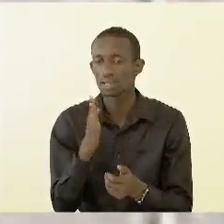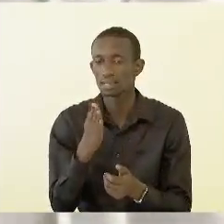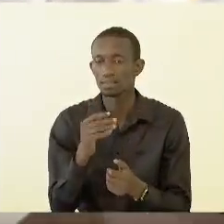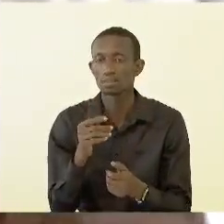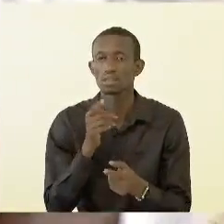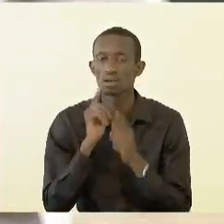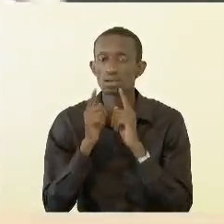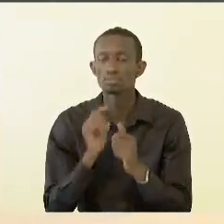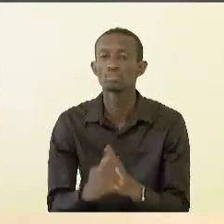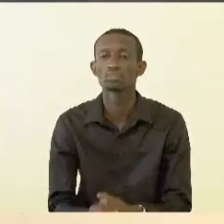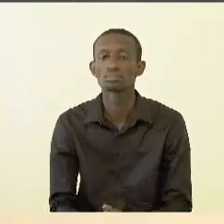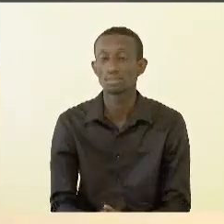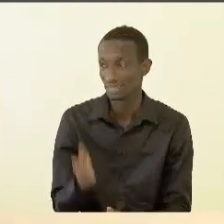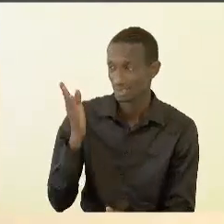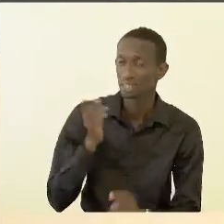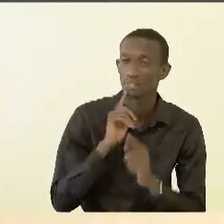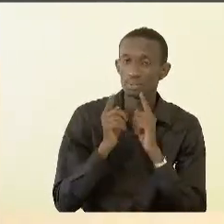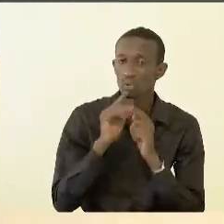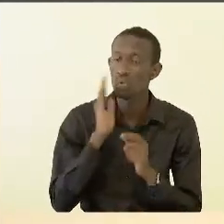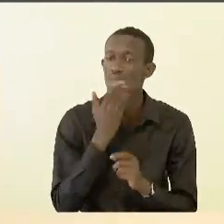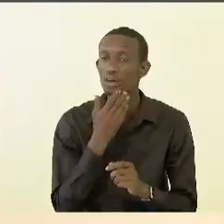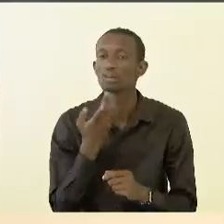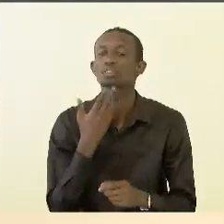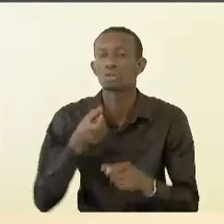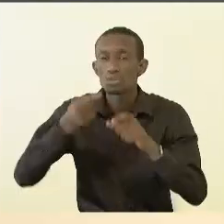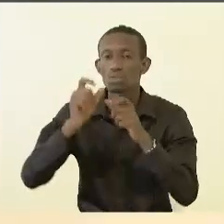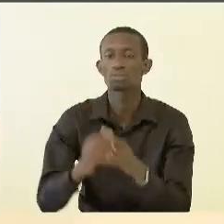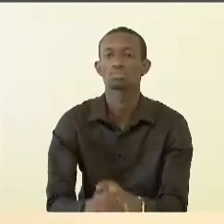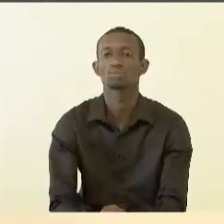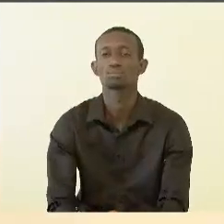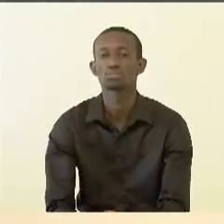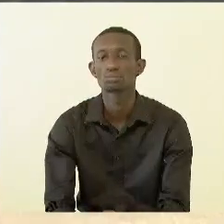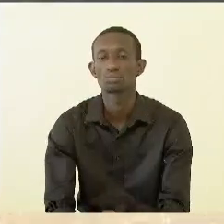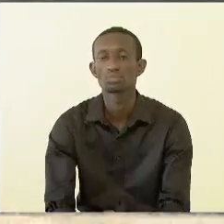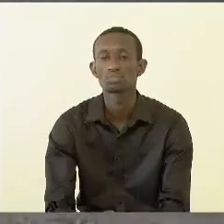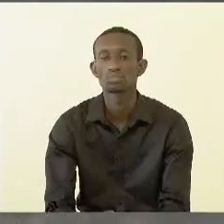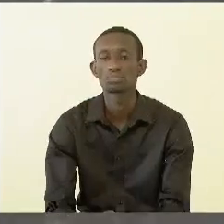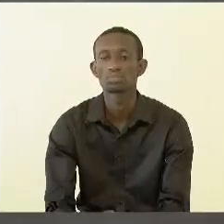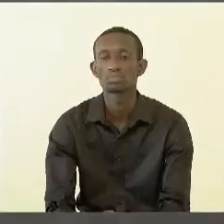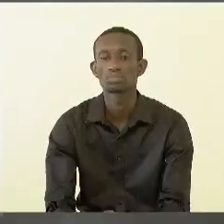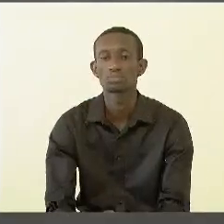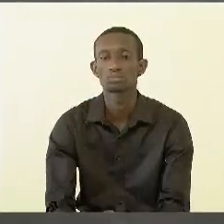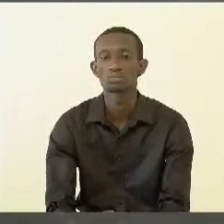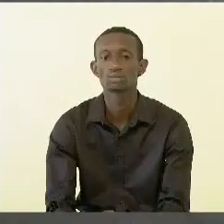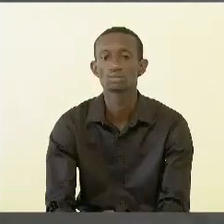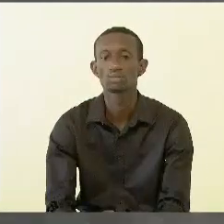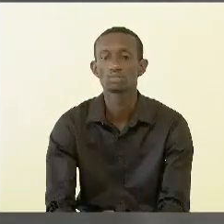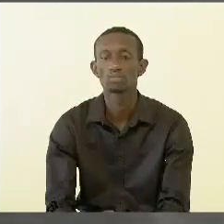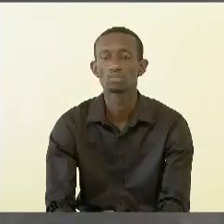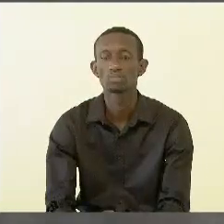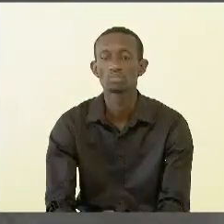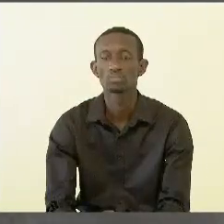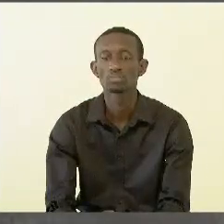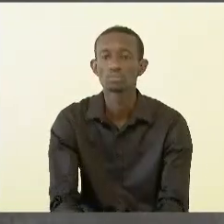water, and I'm just going to add some drops. Also, I will have to pass this one into, so